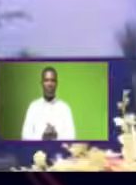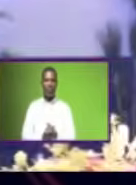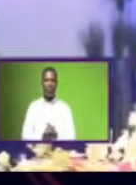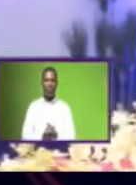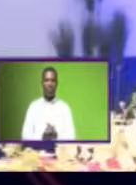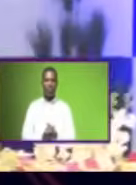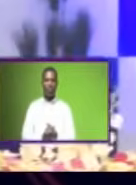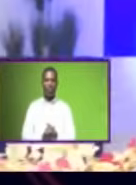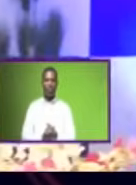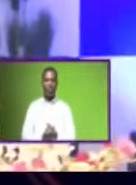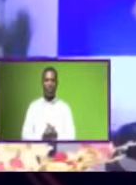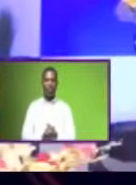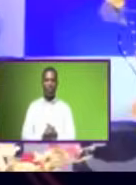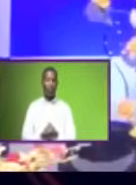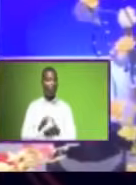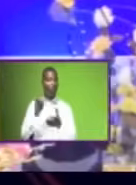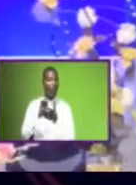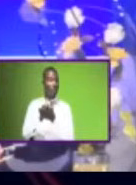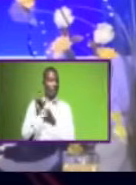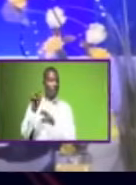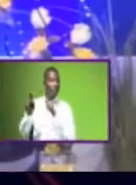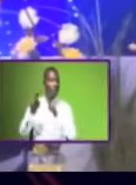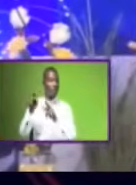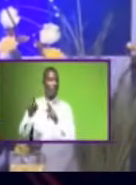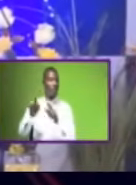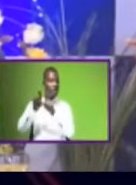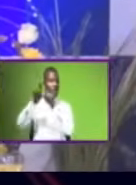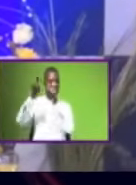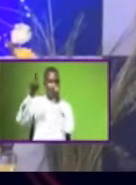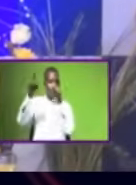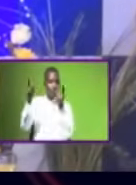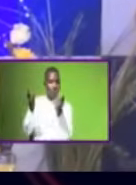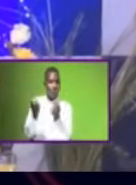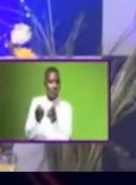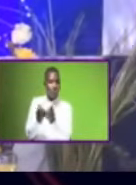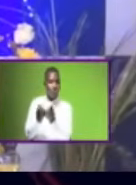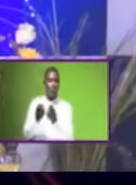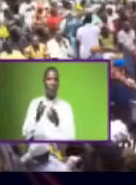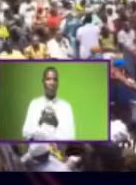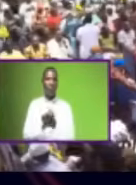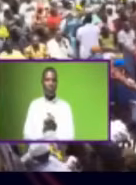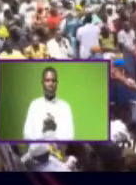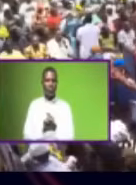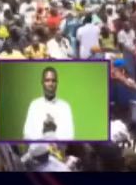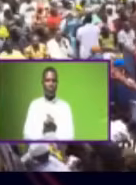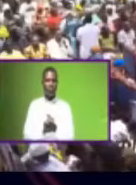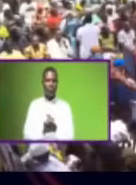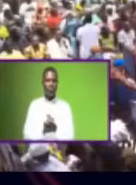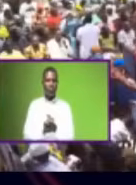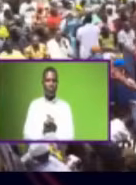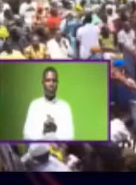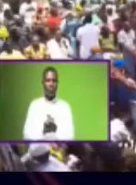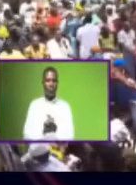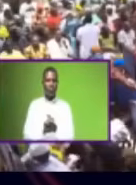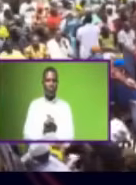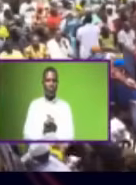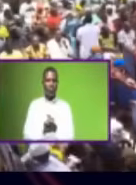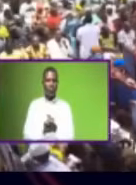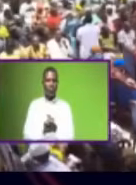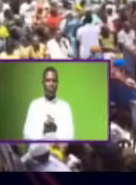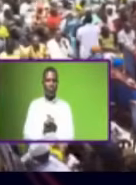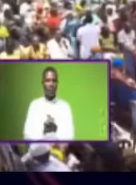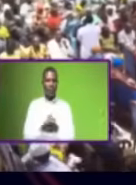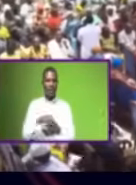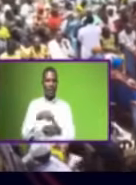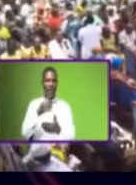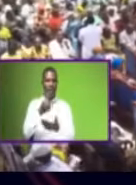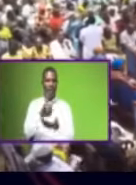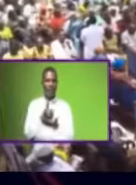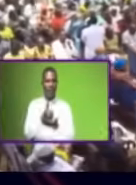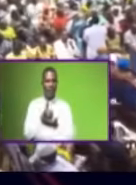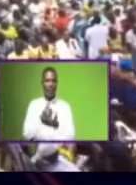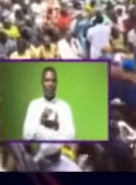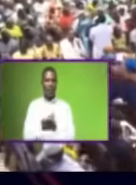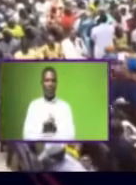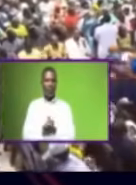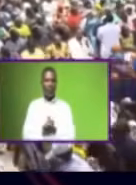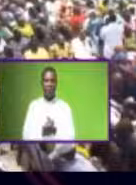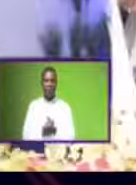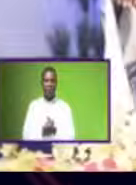Amen. And these people are some kind of people. Amen. Amen.